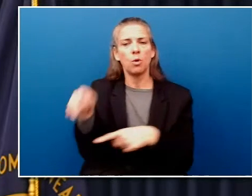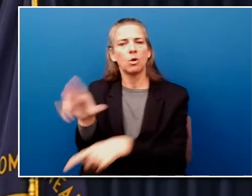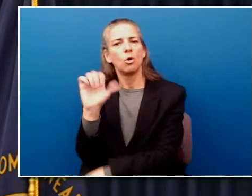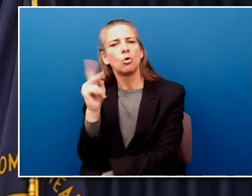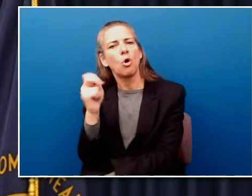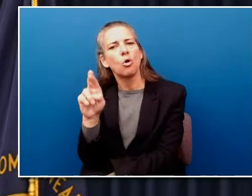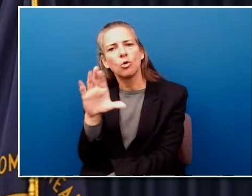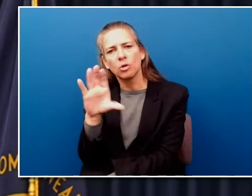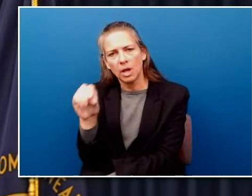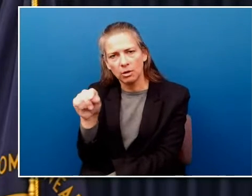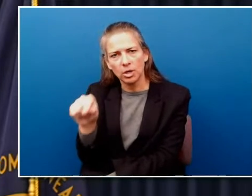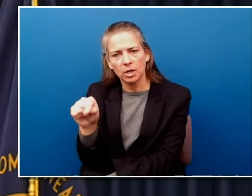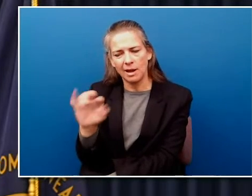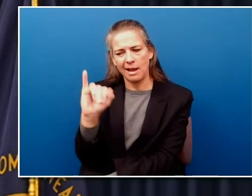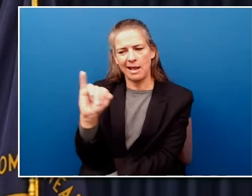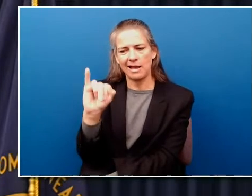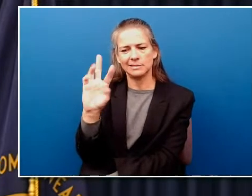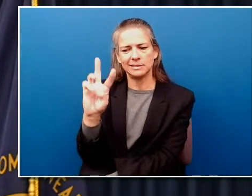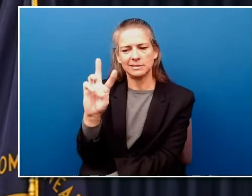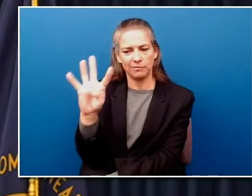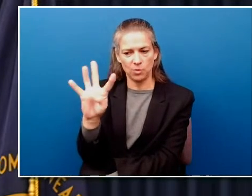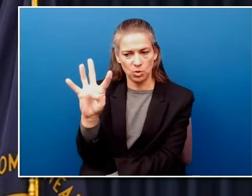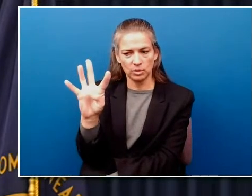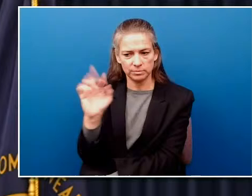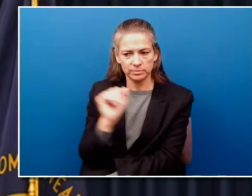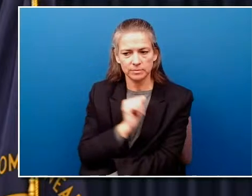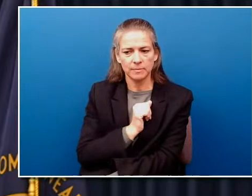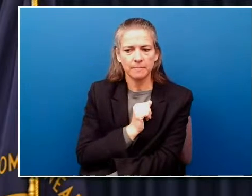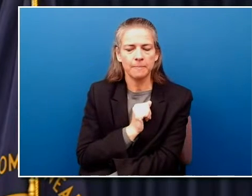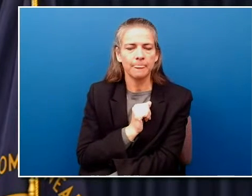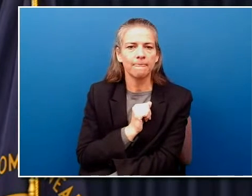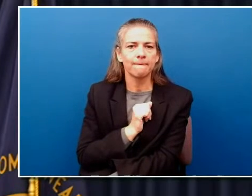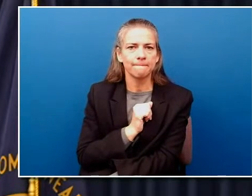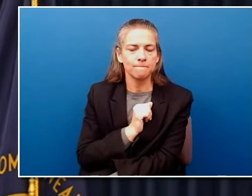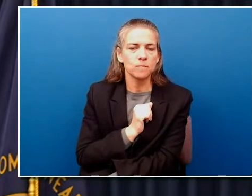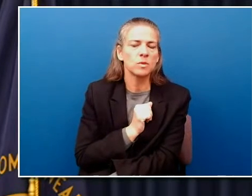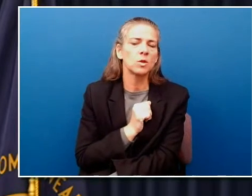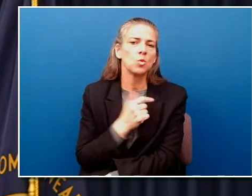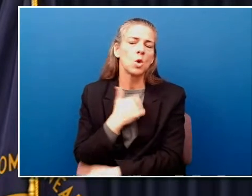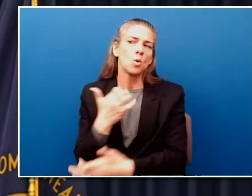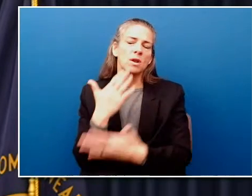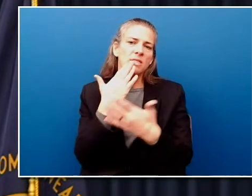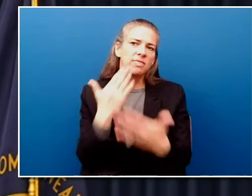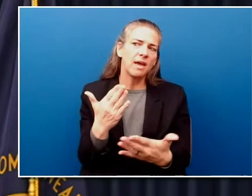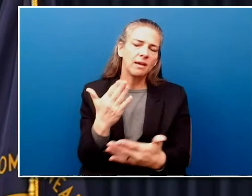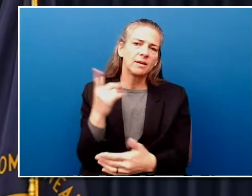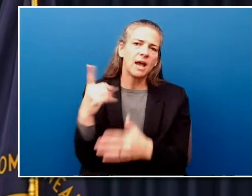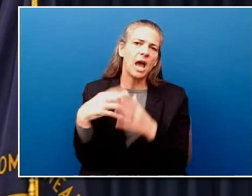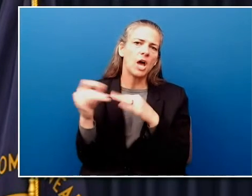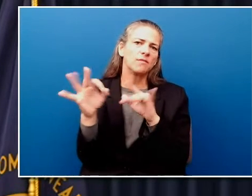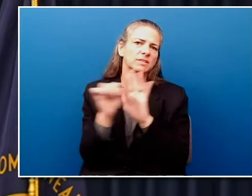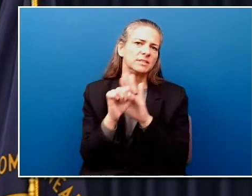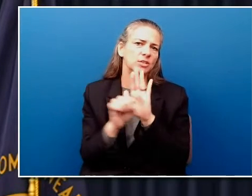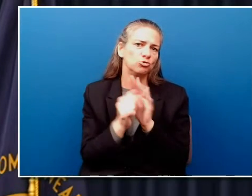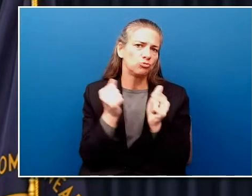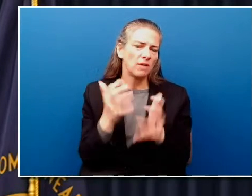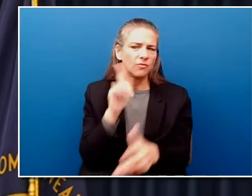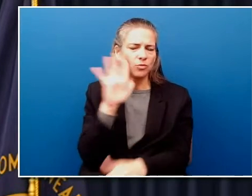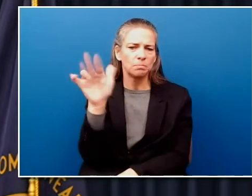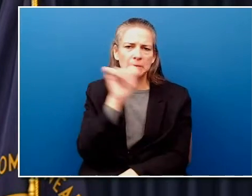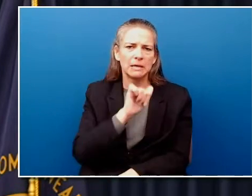on I-64. We want to thank in and out-of-state drivers for their patience as utility workers work